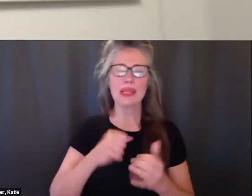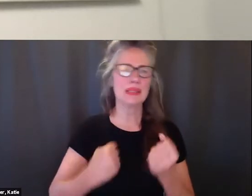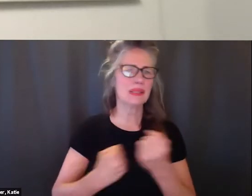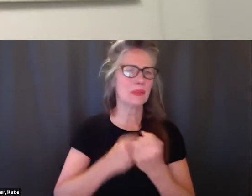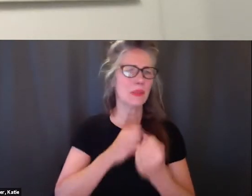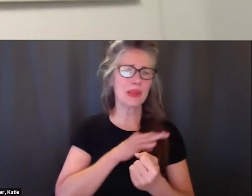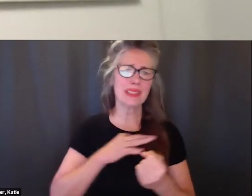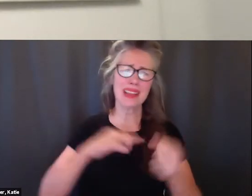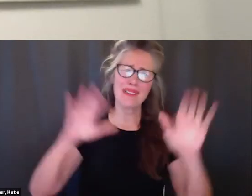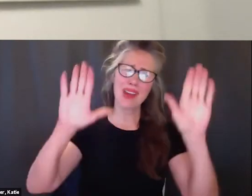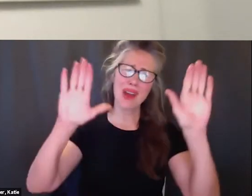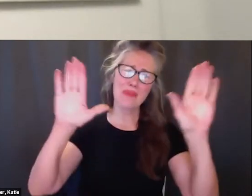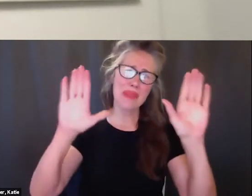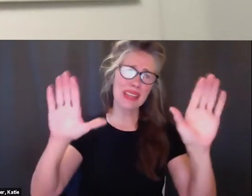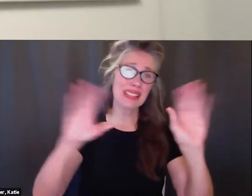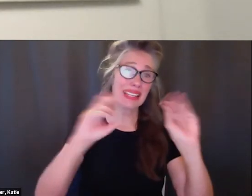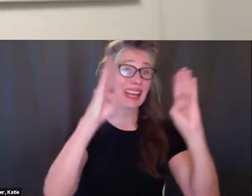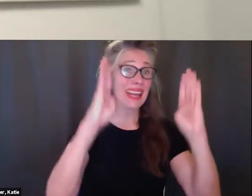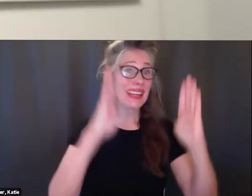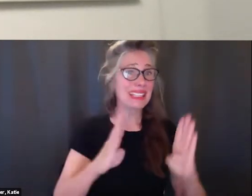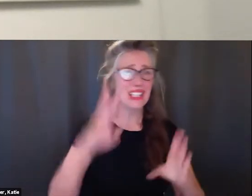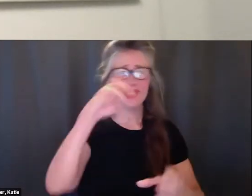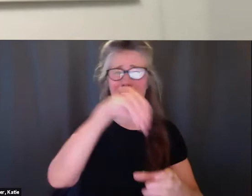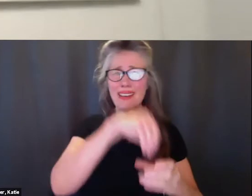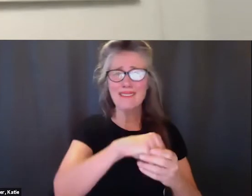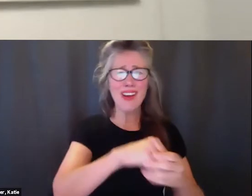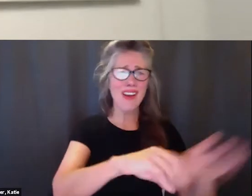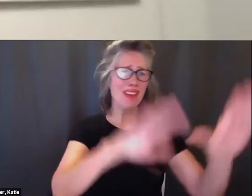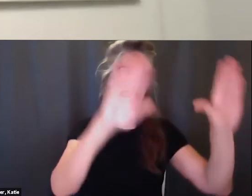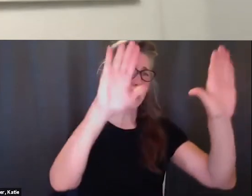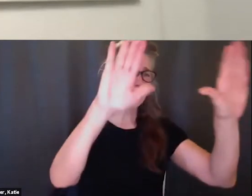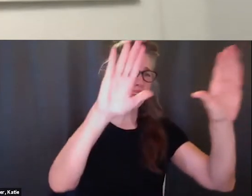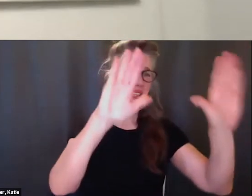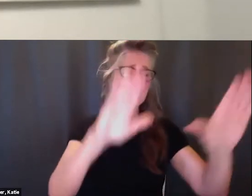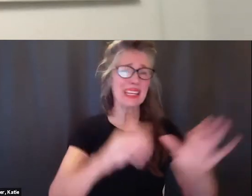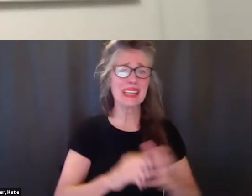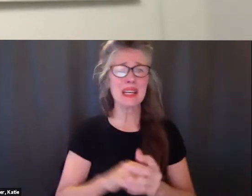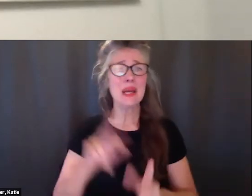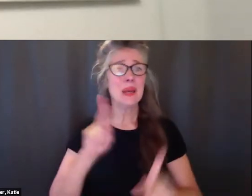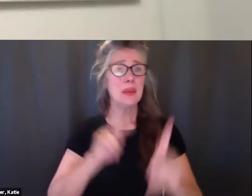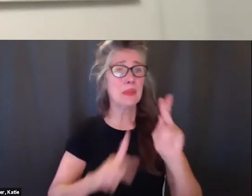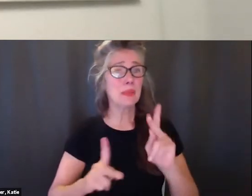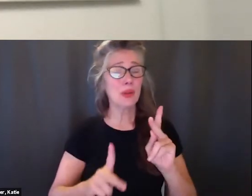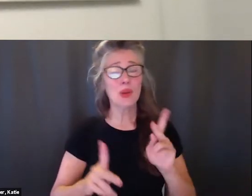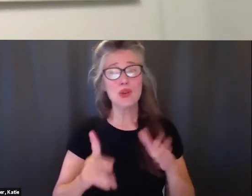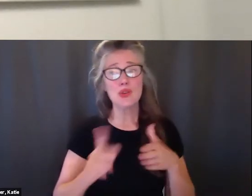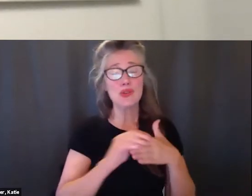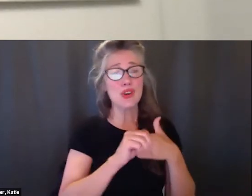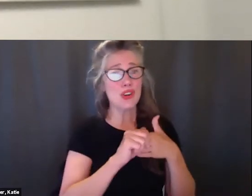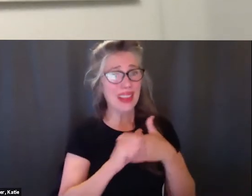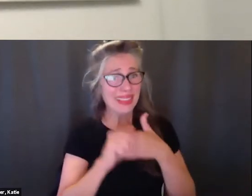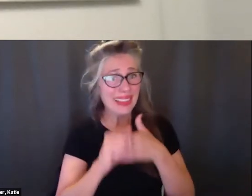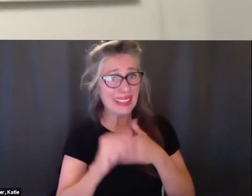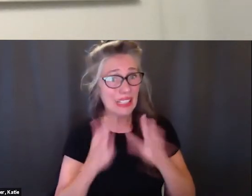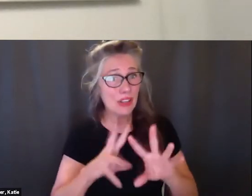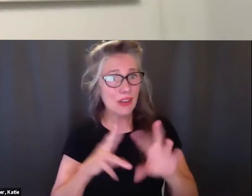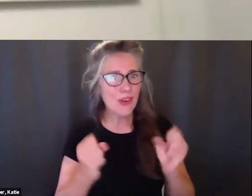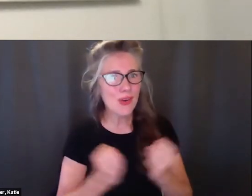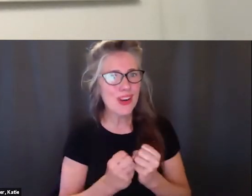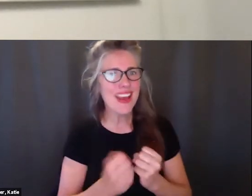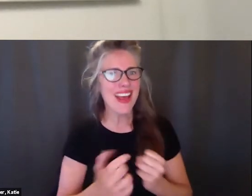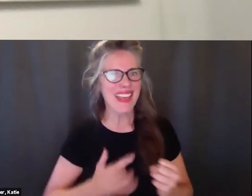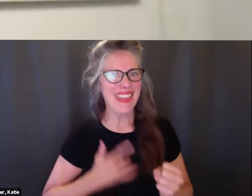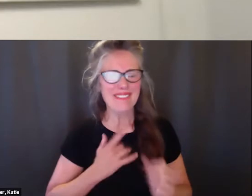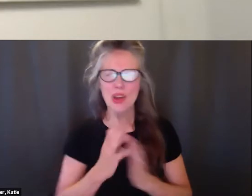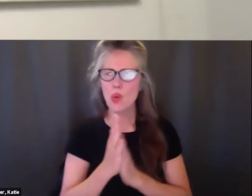engagement from teachers was amazing. Our facilitators left very energized for equity in